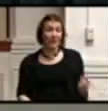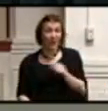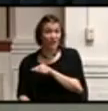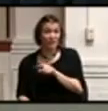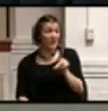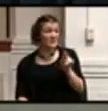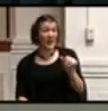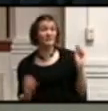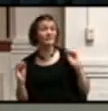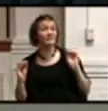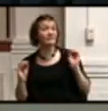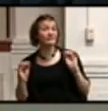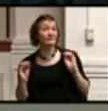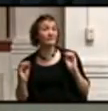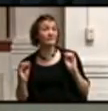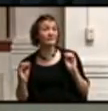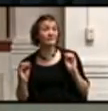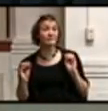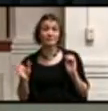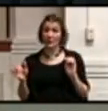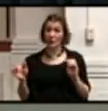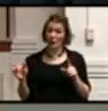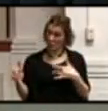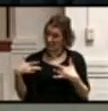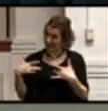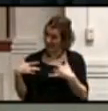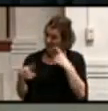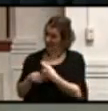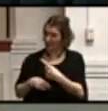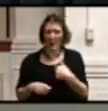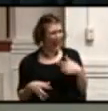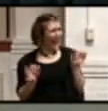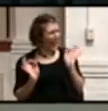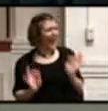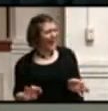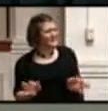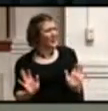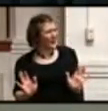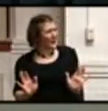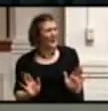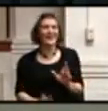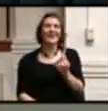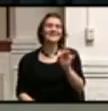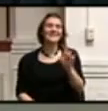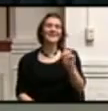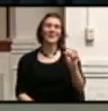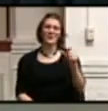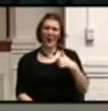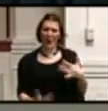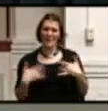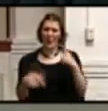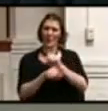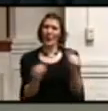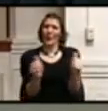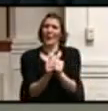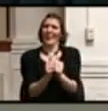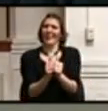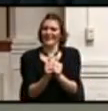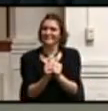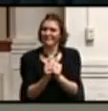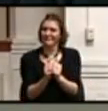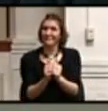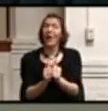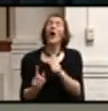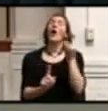else? No, I'm fine. Aren't you excited about next year? Well, all right. Get to keep working with you, absolutely. There you go. I would say